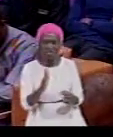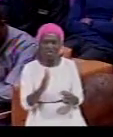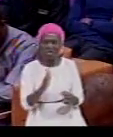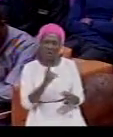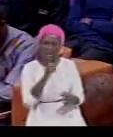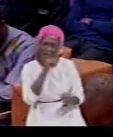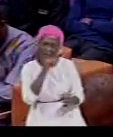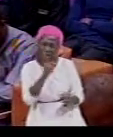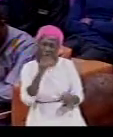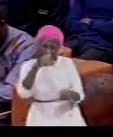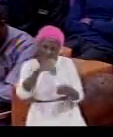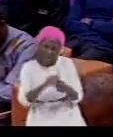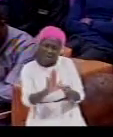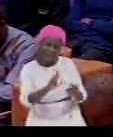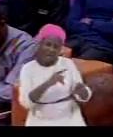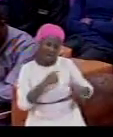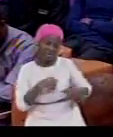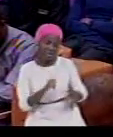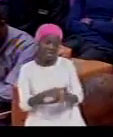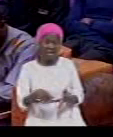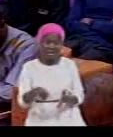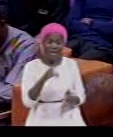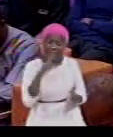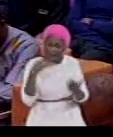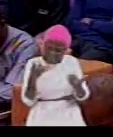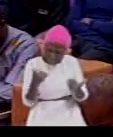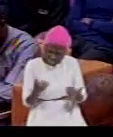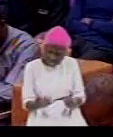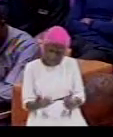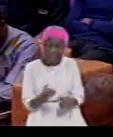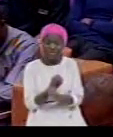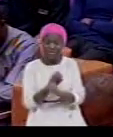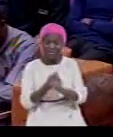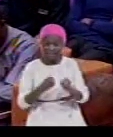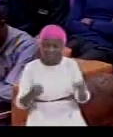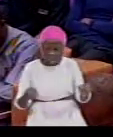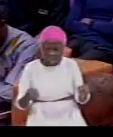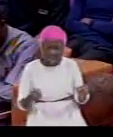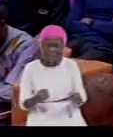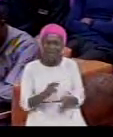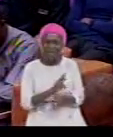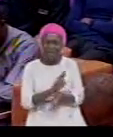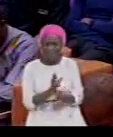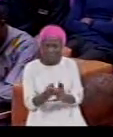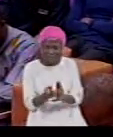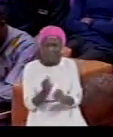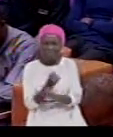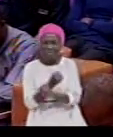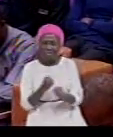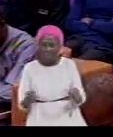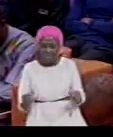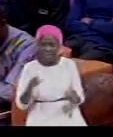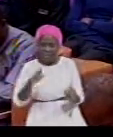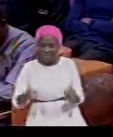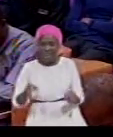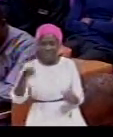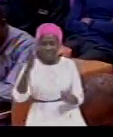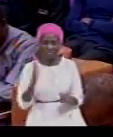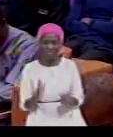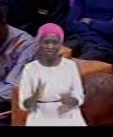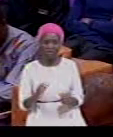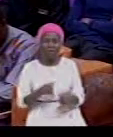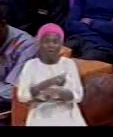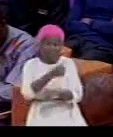restored, they are now born again, they are children of God. Confirm it, Lord, in every heart there, in Jesus'